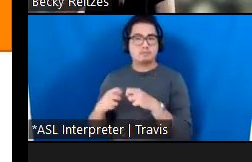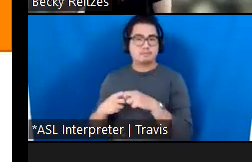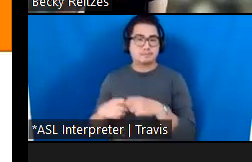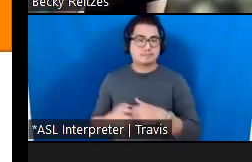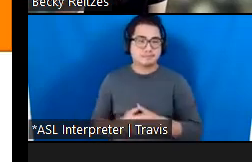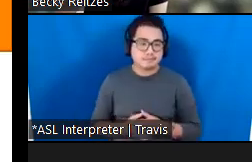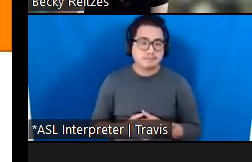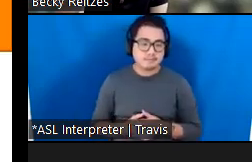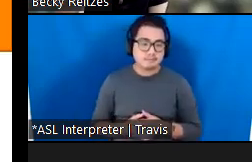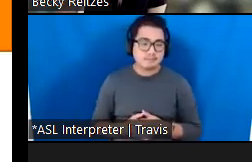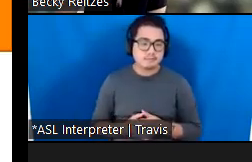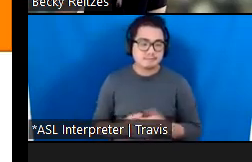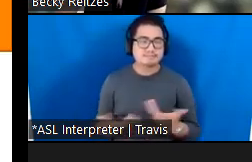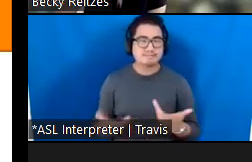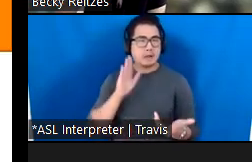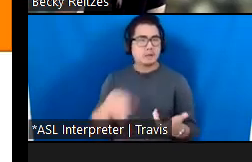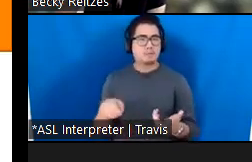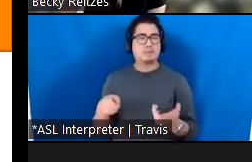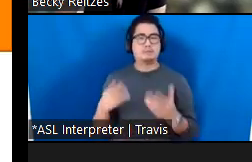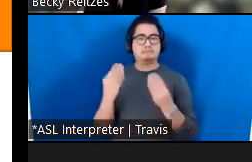presentations. I just wanted to mention it. So this study is